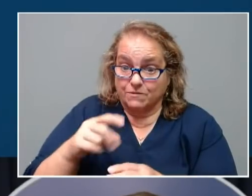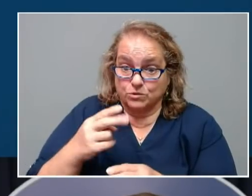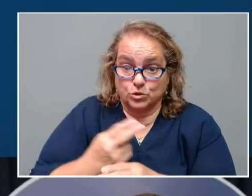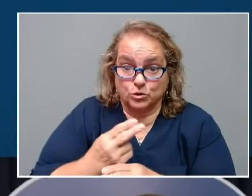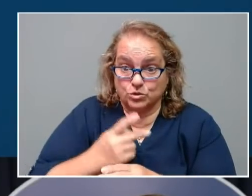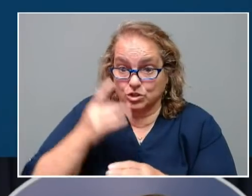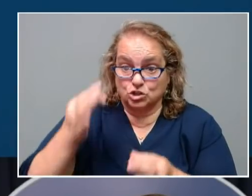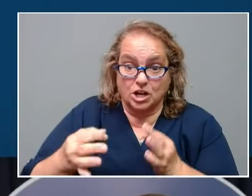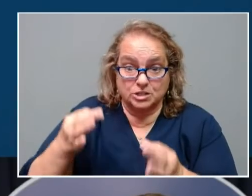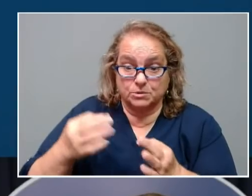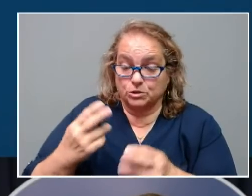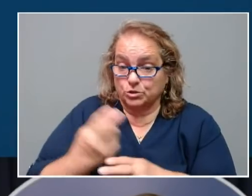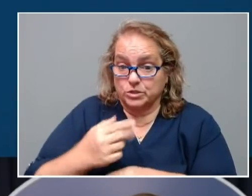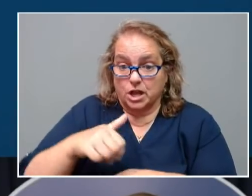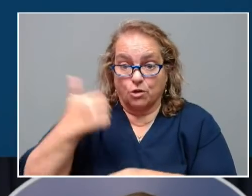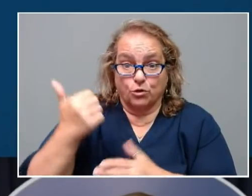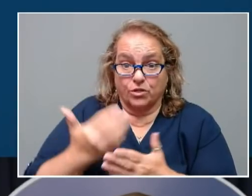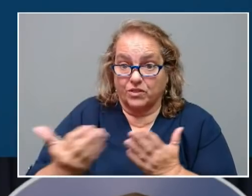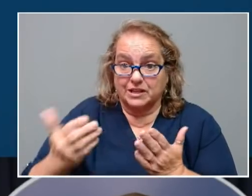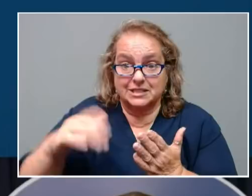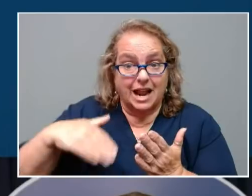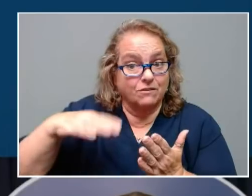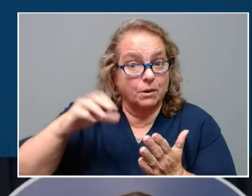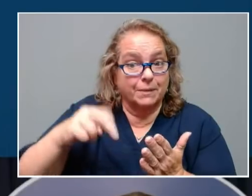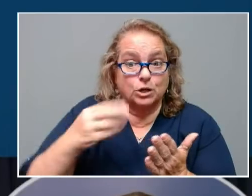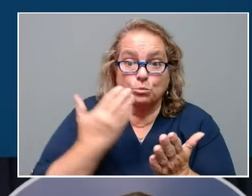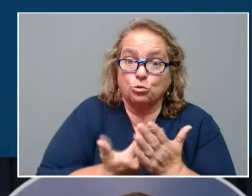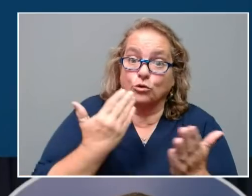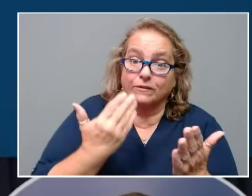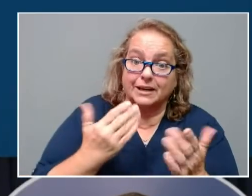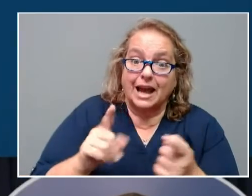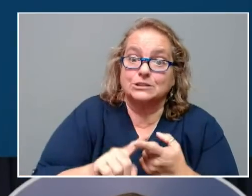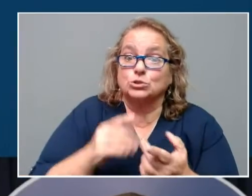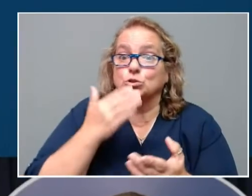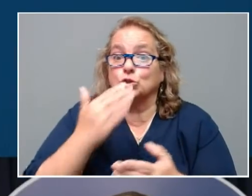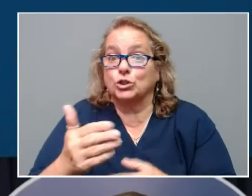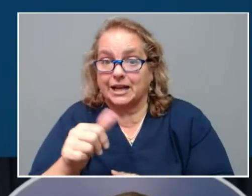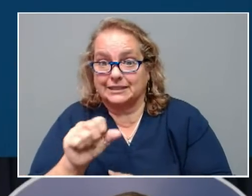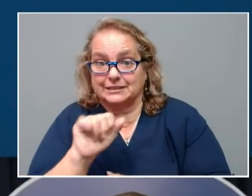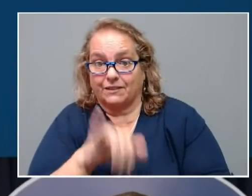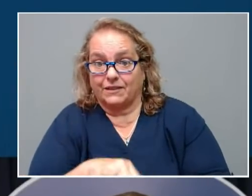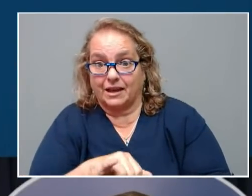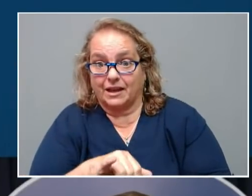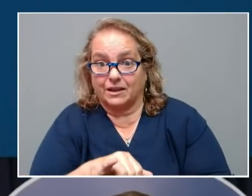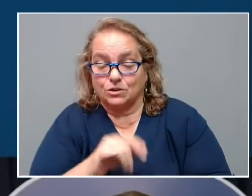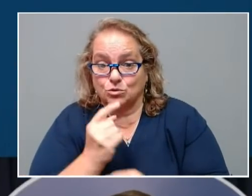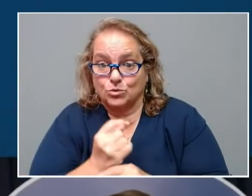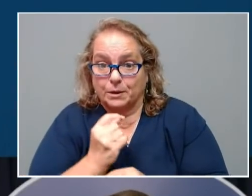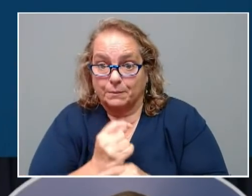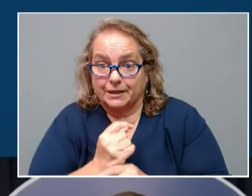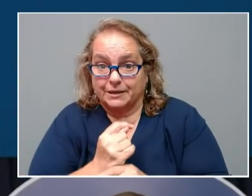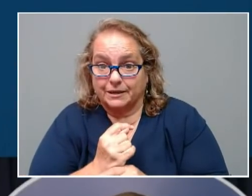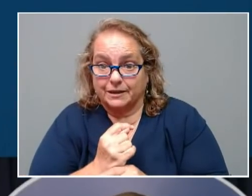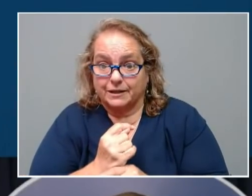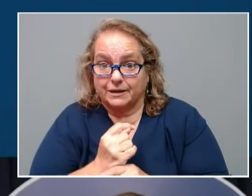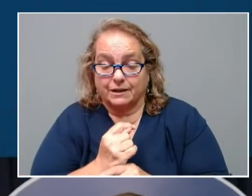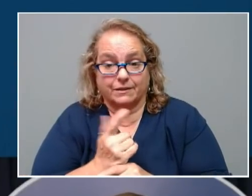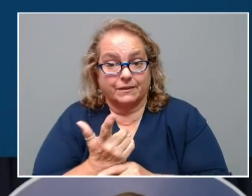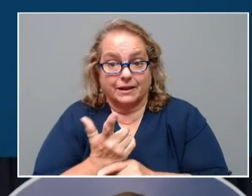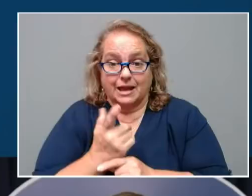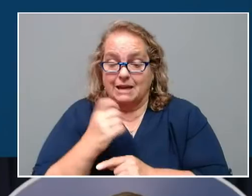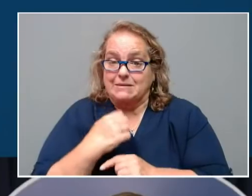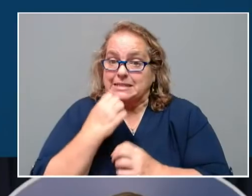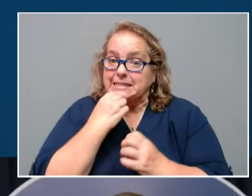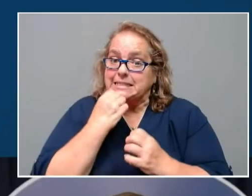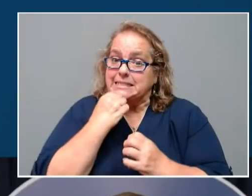things that haven't proven to be as good as this treatment. They are going to be rationing care. They are